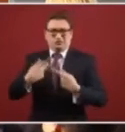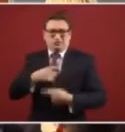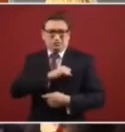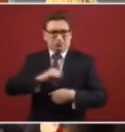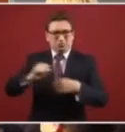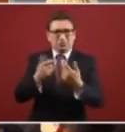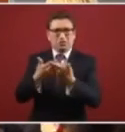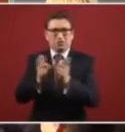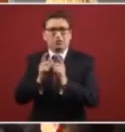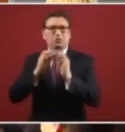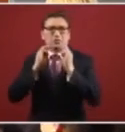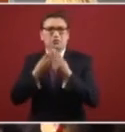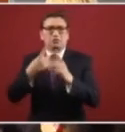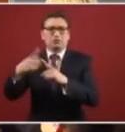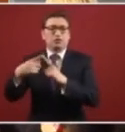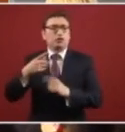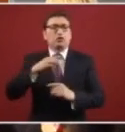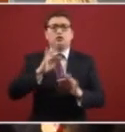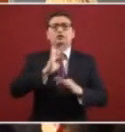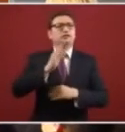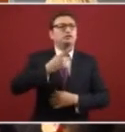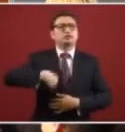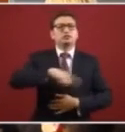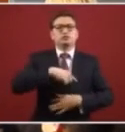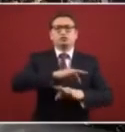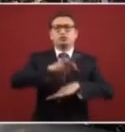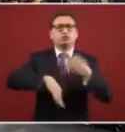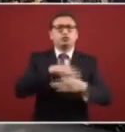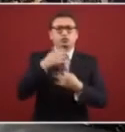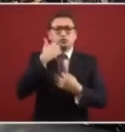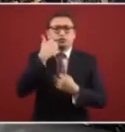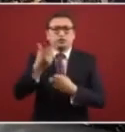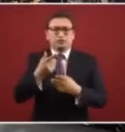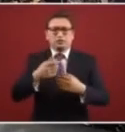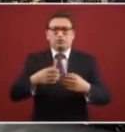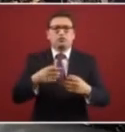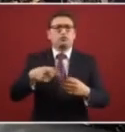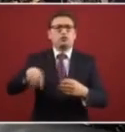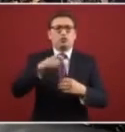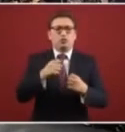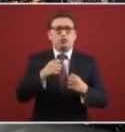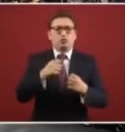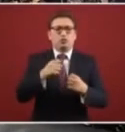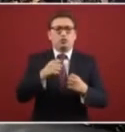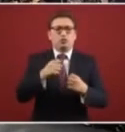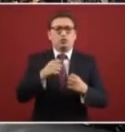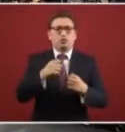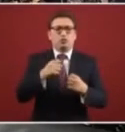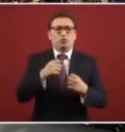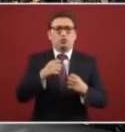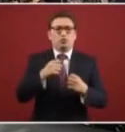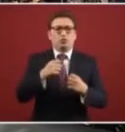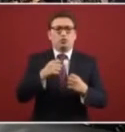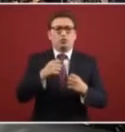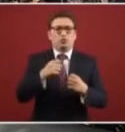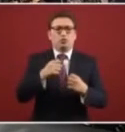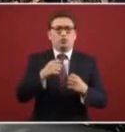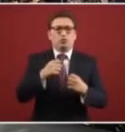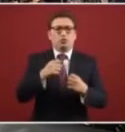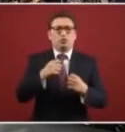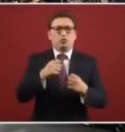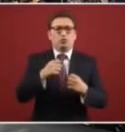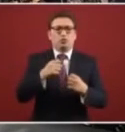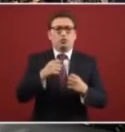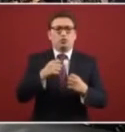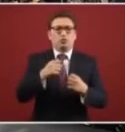vez el pueblo, todos los demás estemos de acuerdo en bajar estos índices, pero ellos, ¿qué irán a hacer? So he says, perhaps